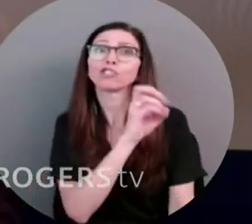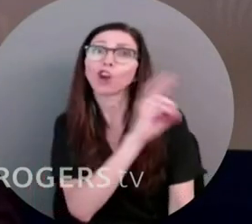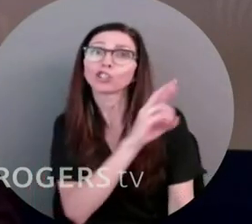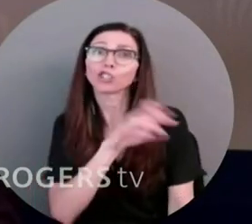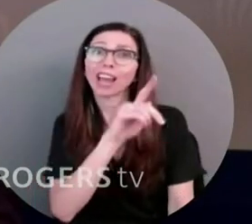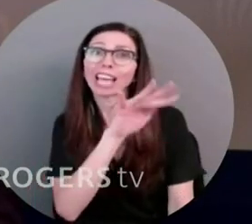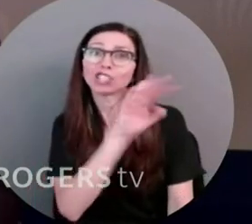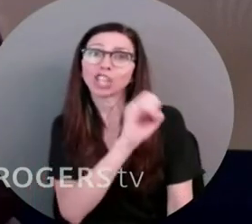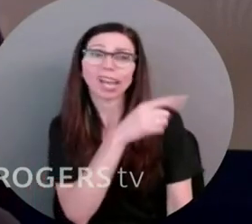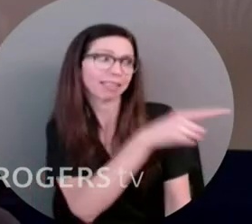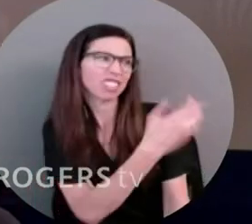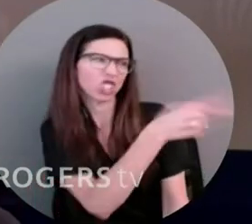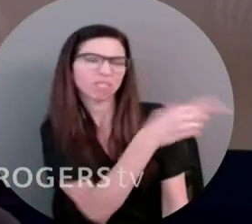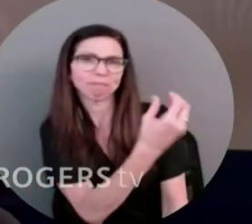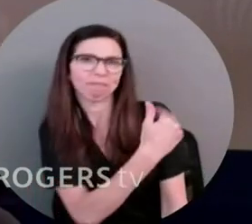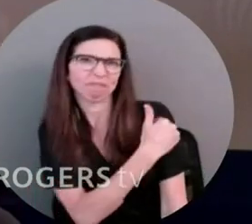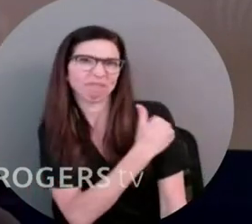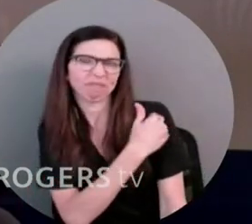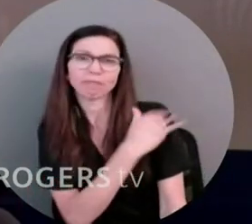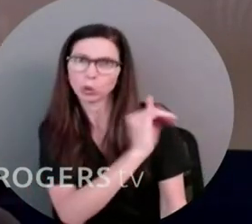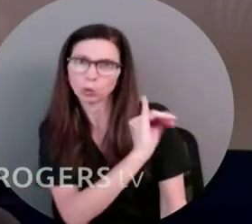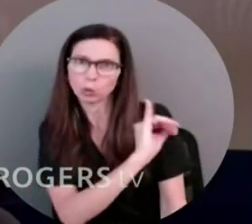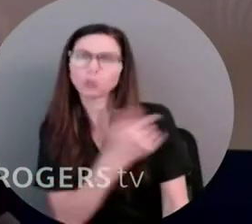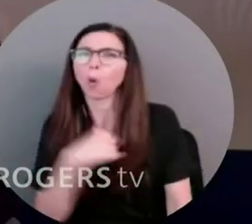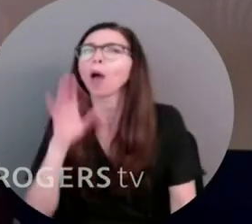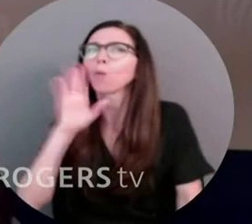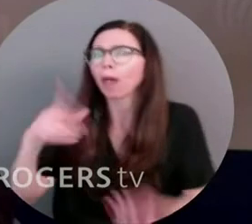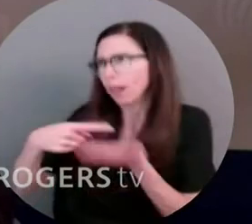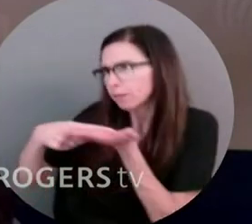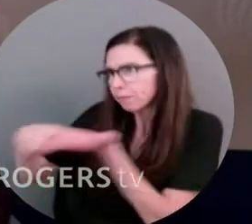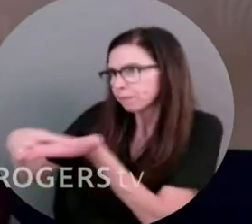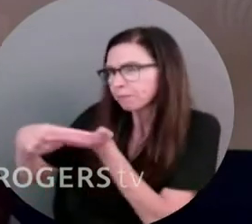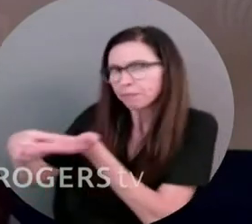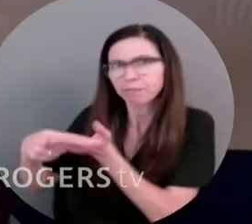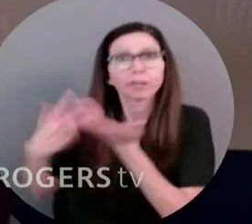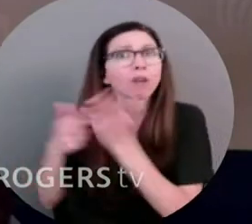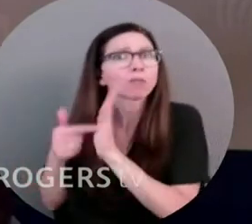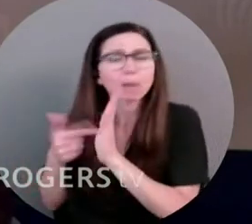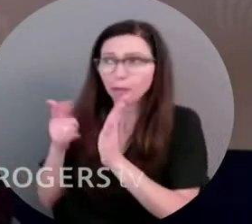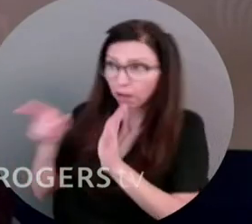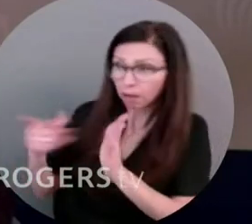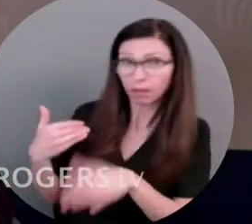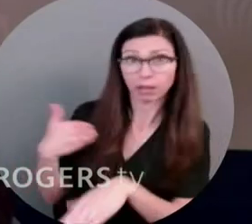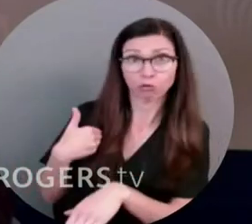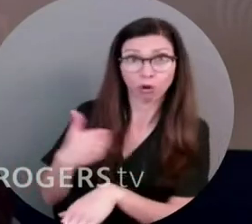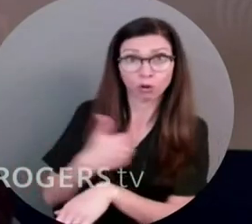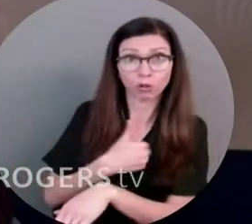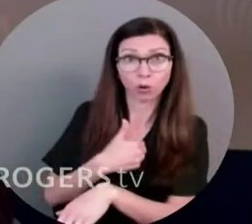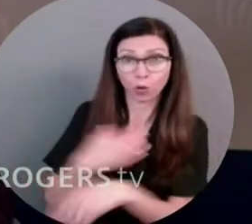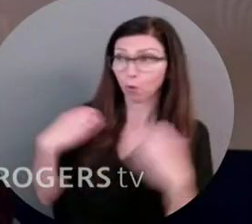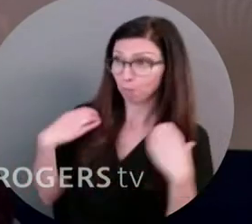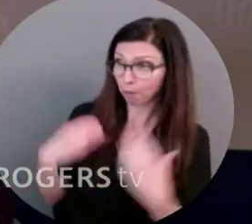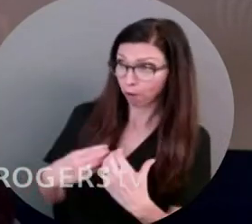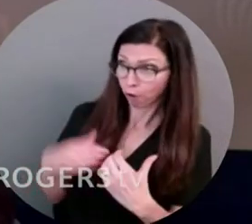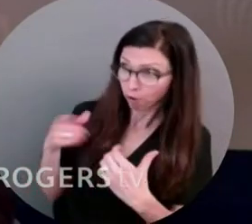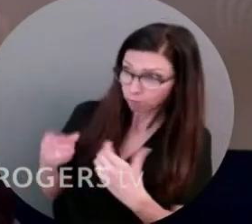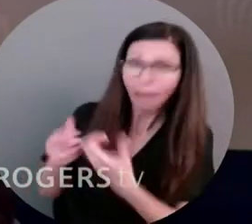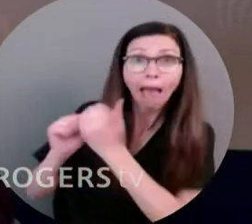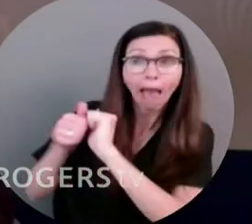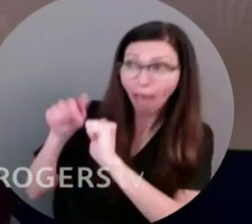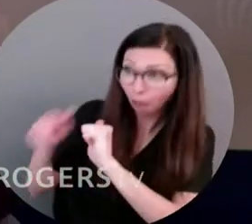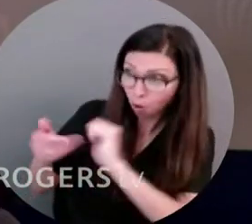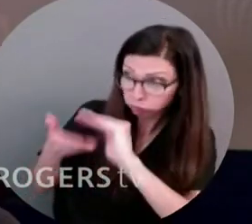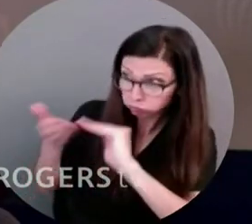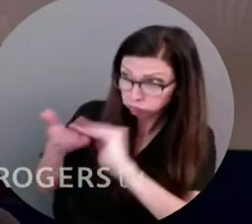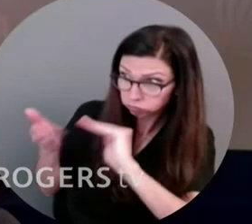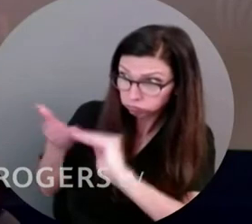him how it's going with the other mayors of the GTA and whether he's had any discussions, and then from there I'll follow up with the